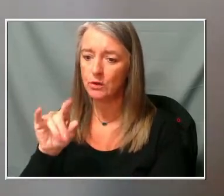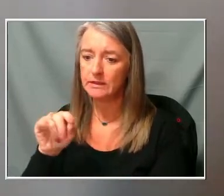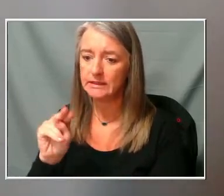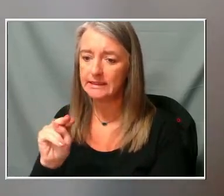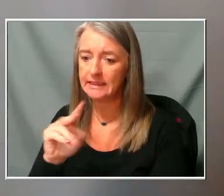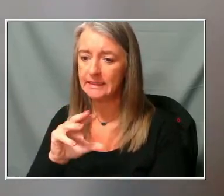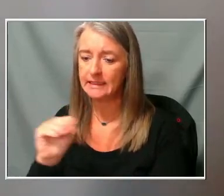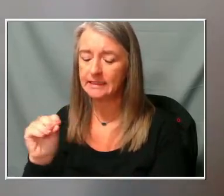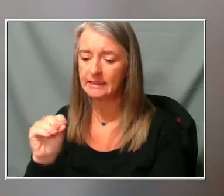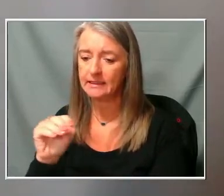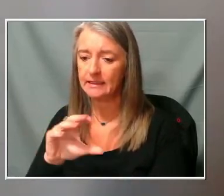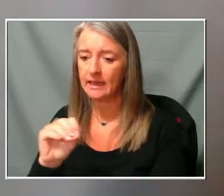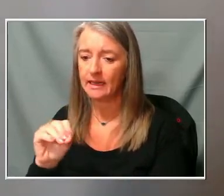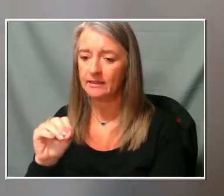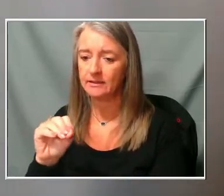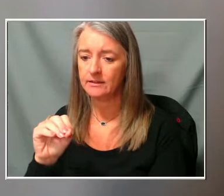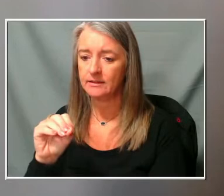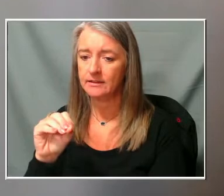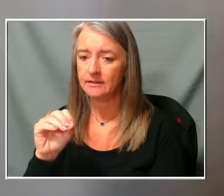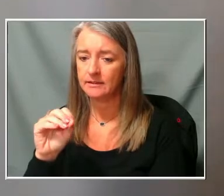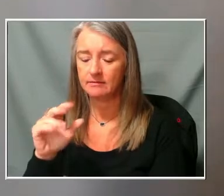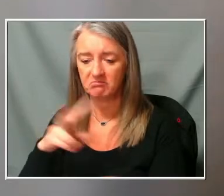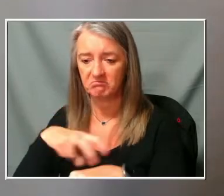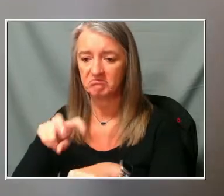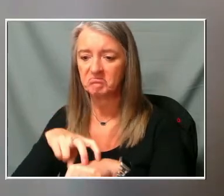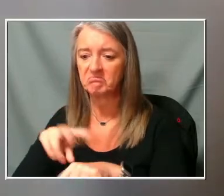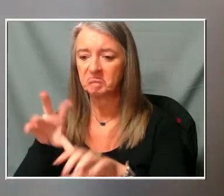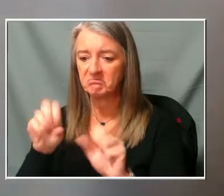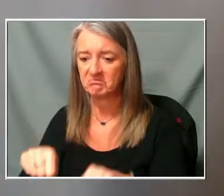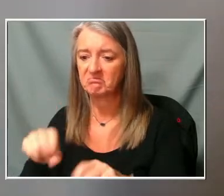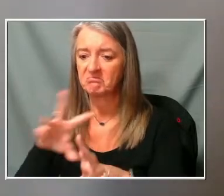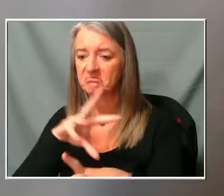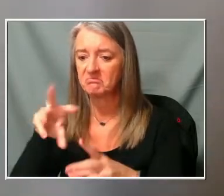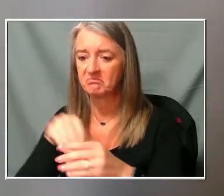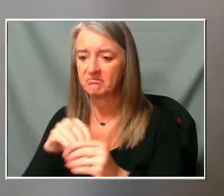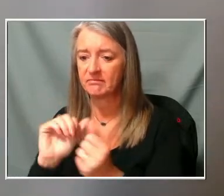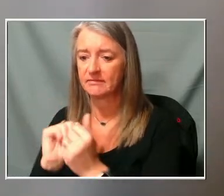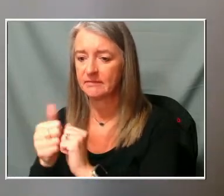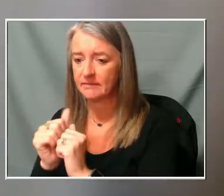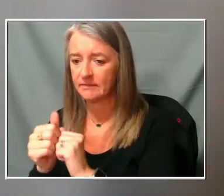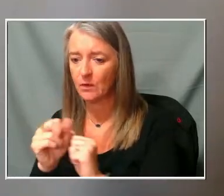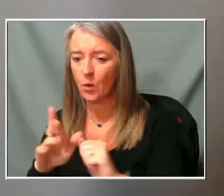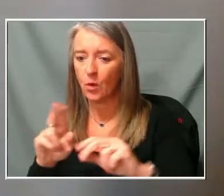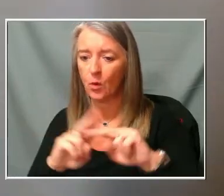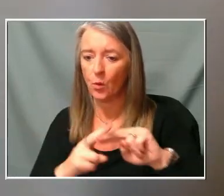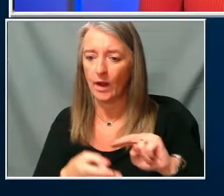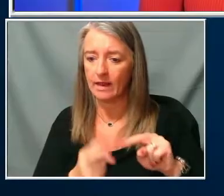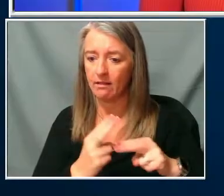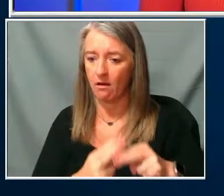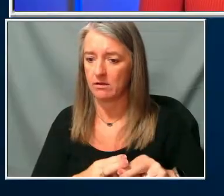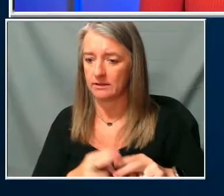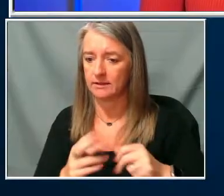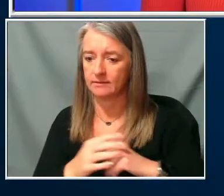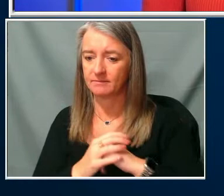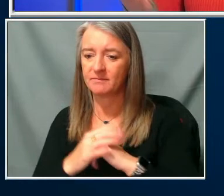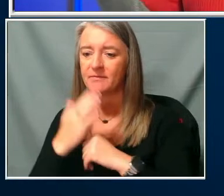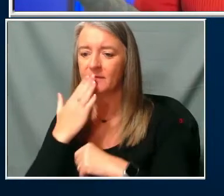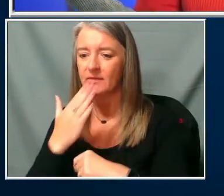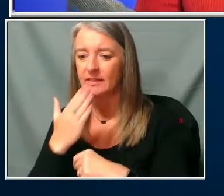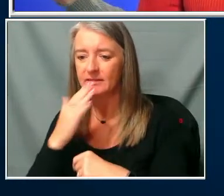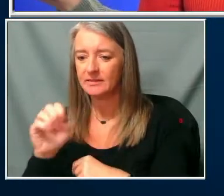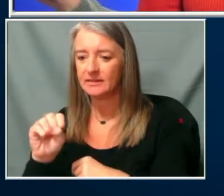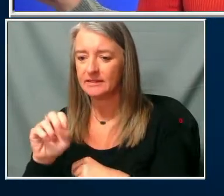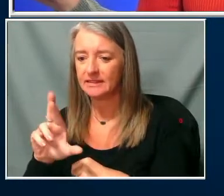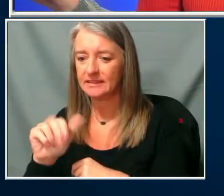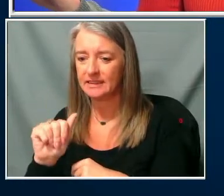potatoes can absolutely be included, whatever your goal is, athletic performance or even weight loss. All right, Sarah, with that, you just became my